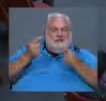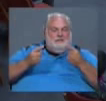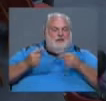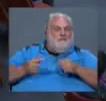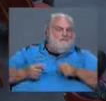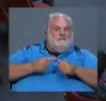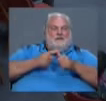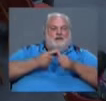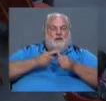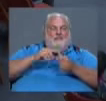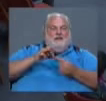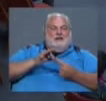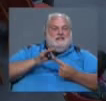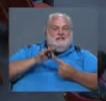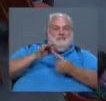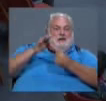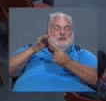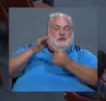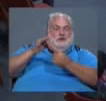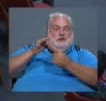very special